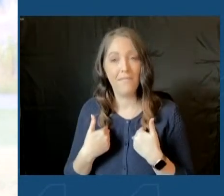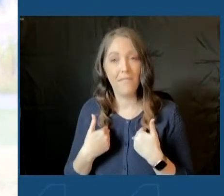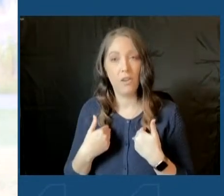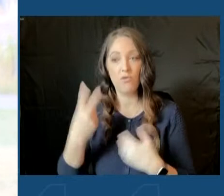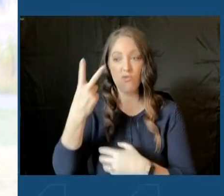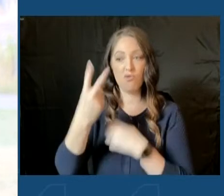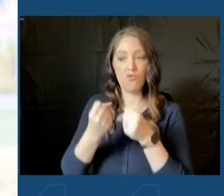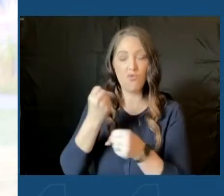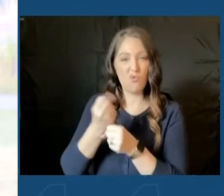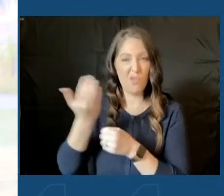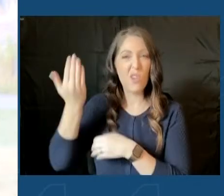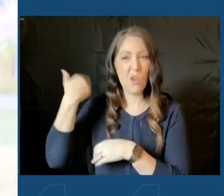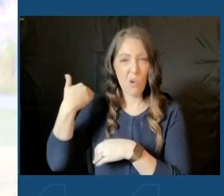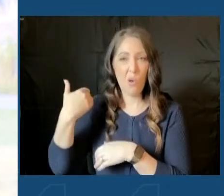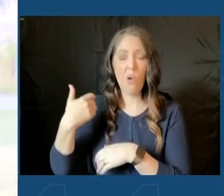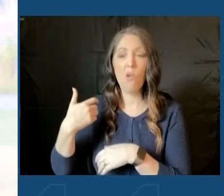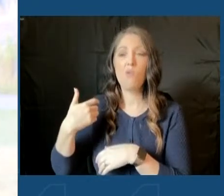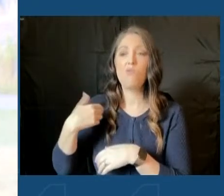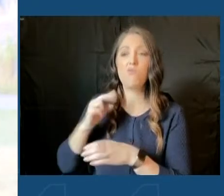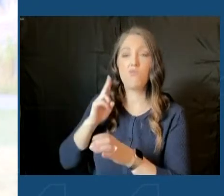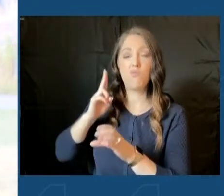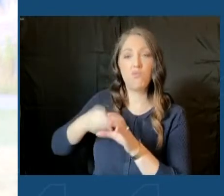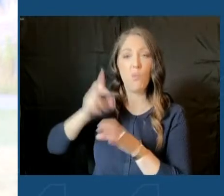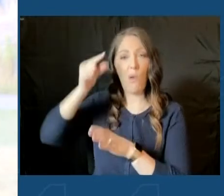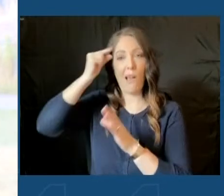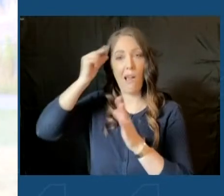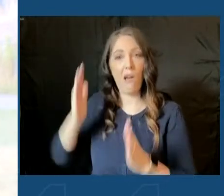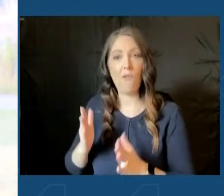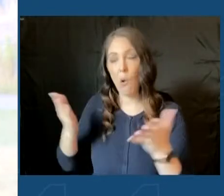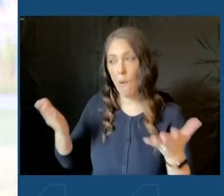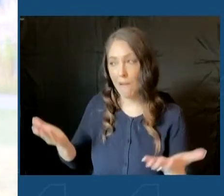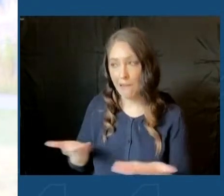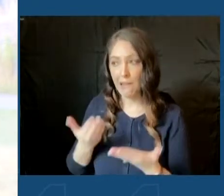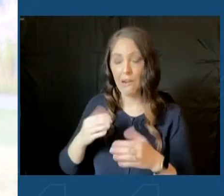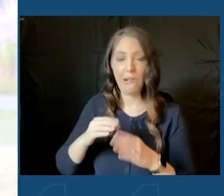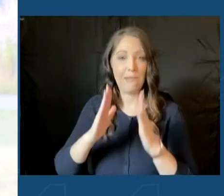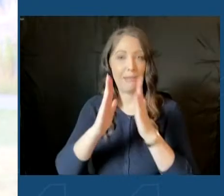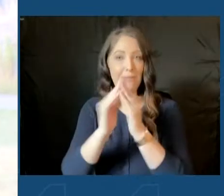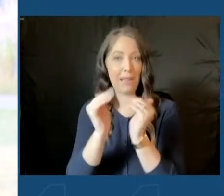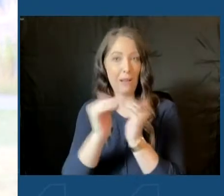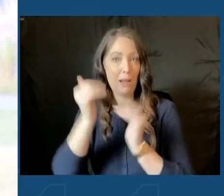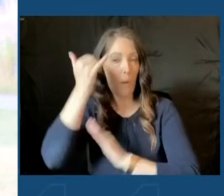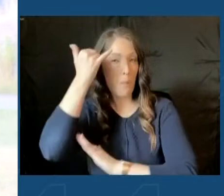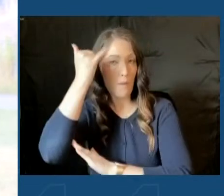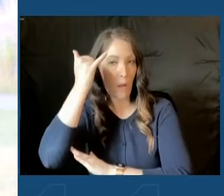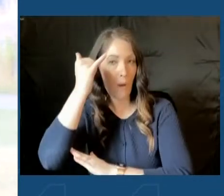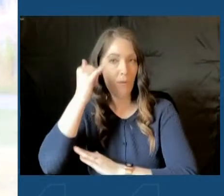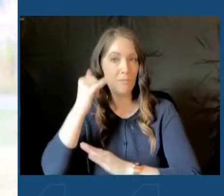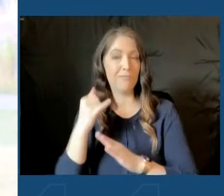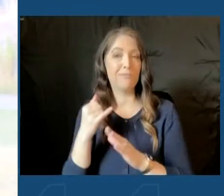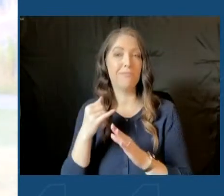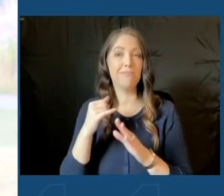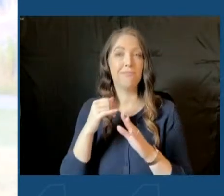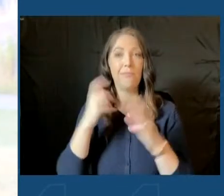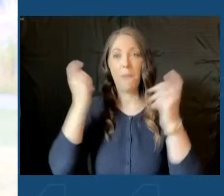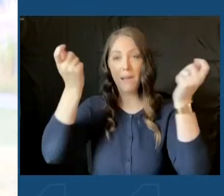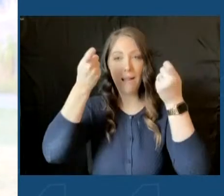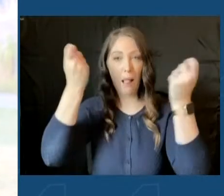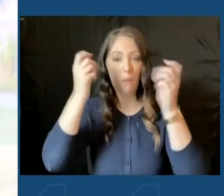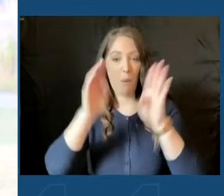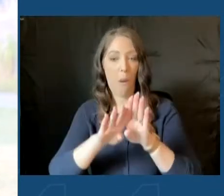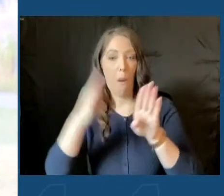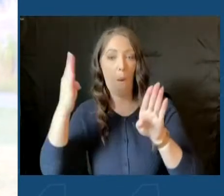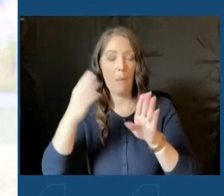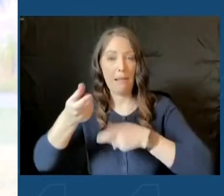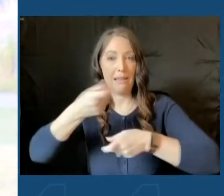ago, I was able to join the governor here in downtown Buffalo for a grand opening of the Exchange Street Rail